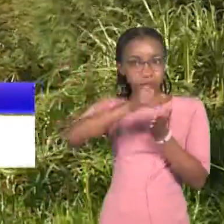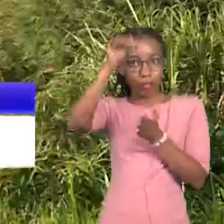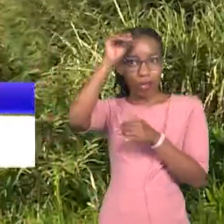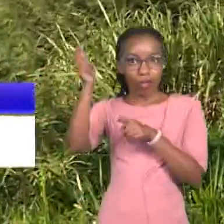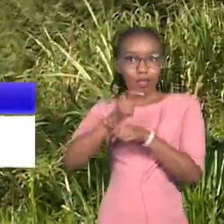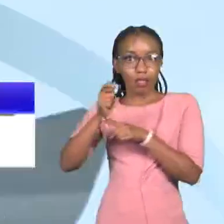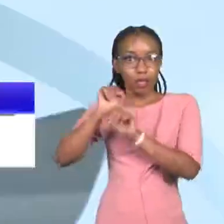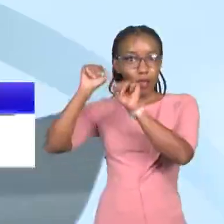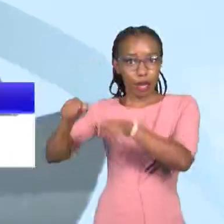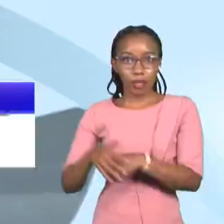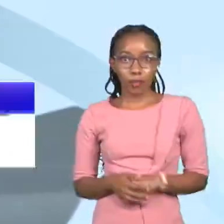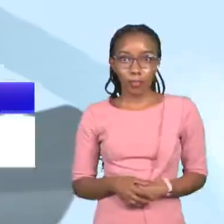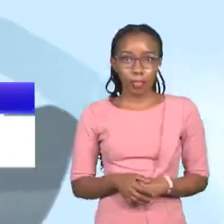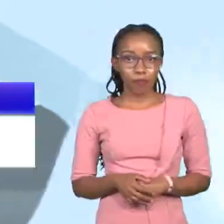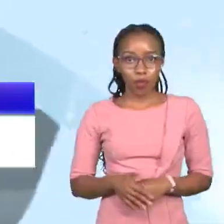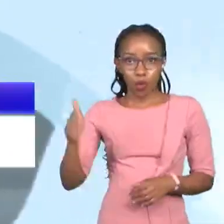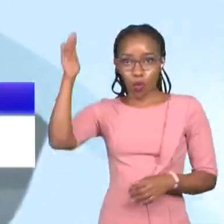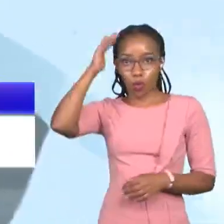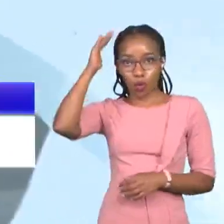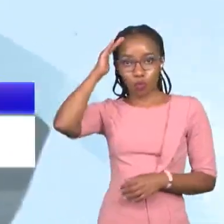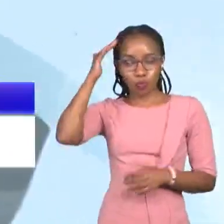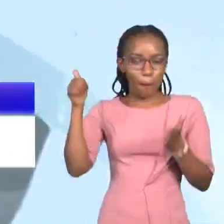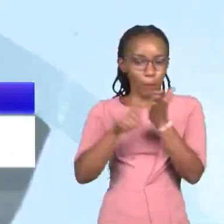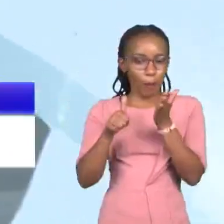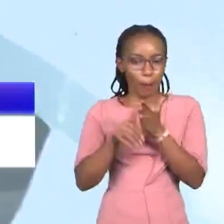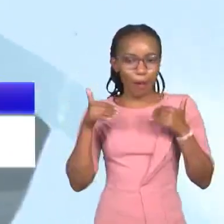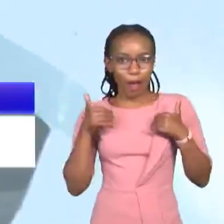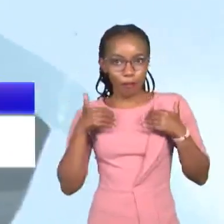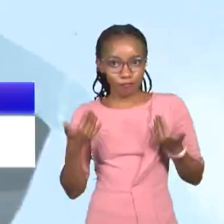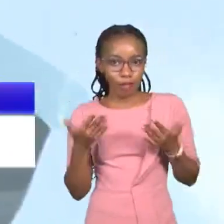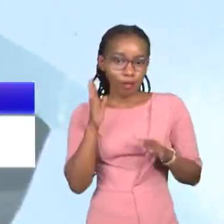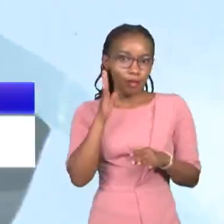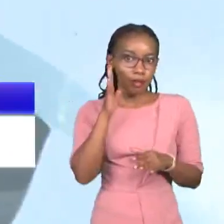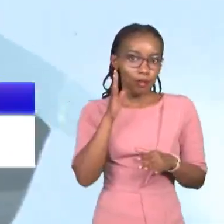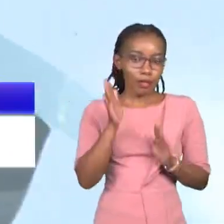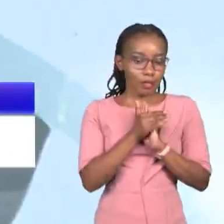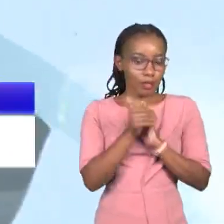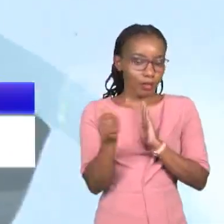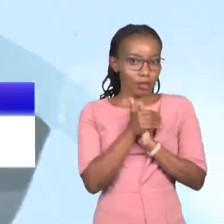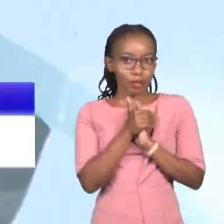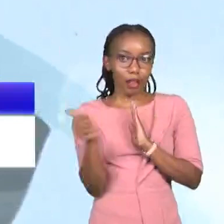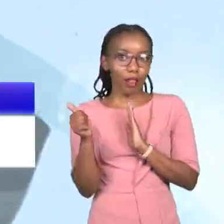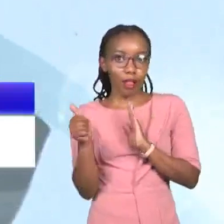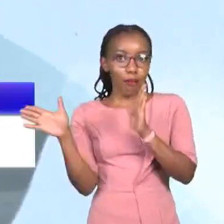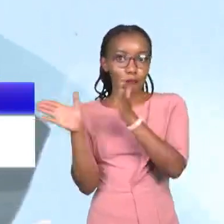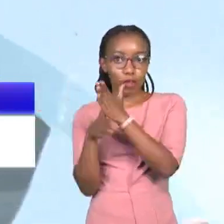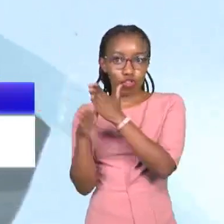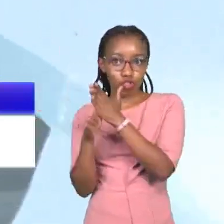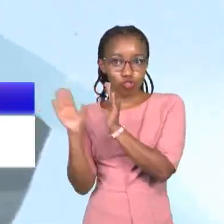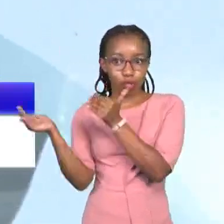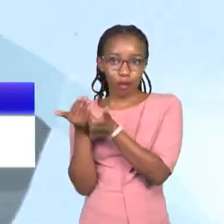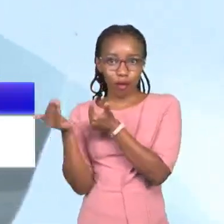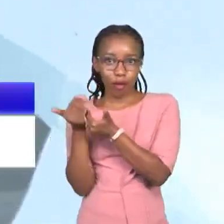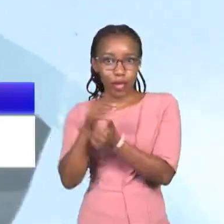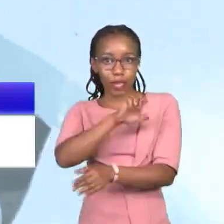training. We realized that there's a big gap in terms of practical skills in the aquaculture value chain in East Africa and even in the